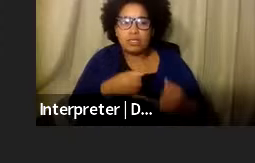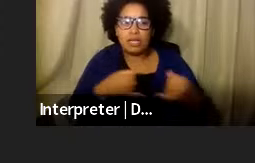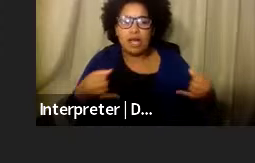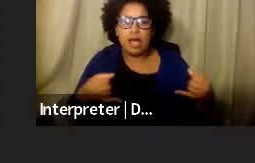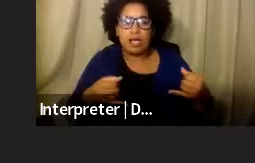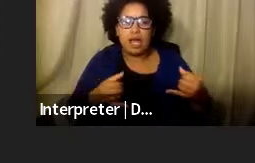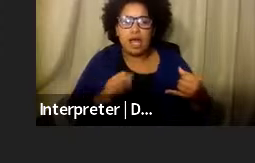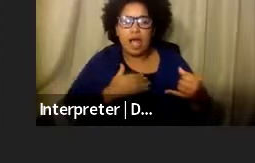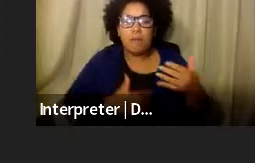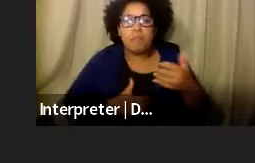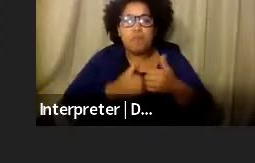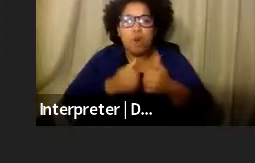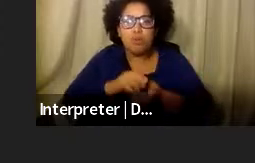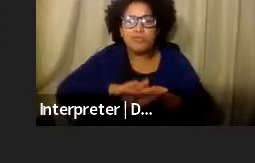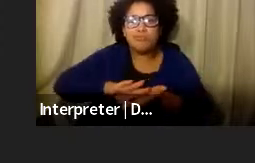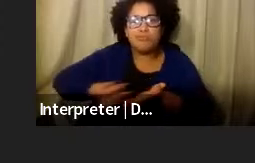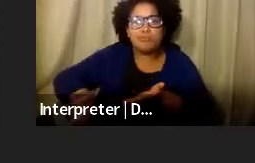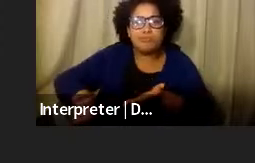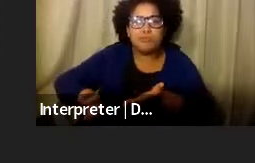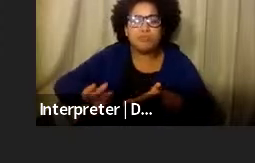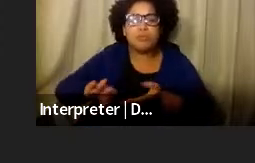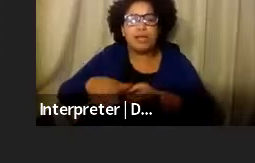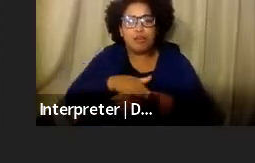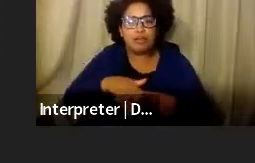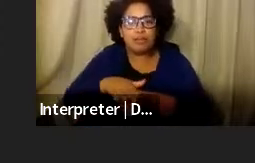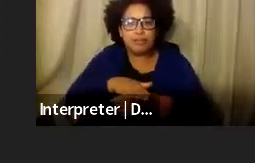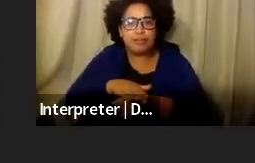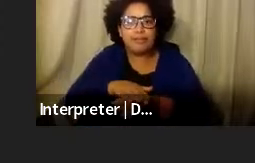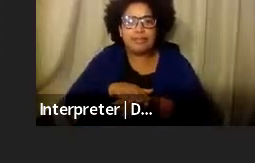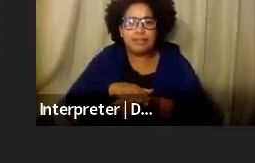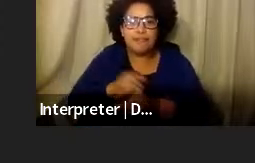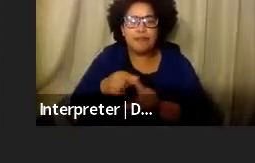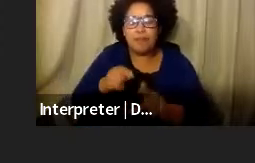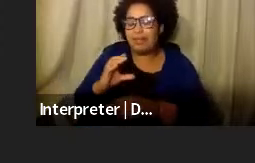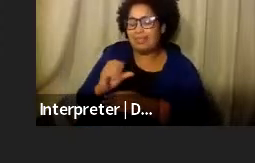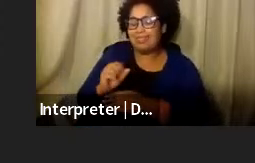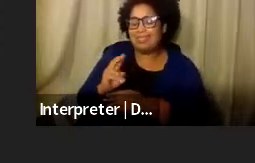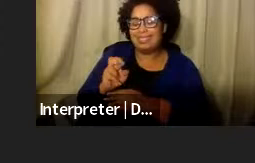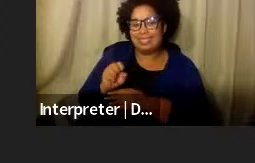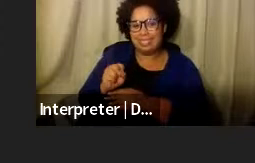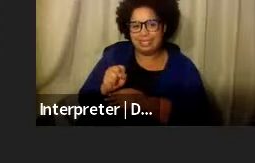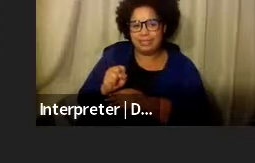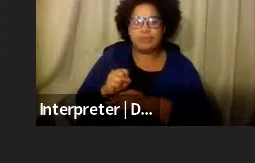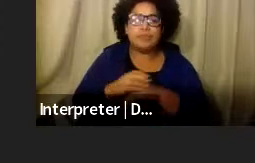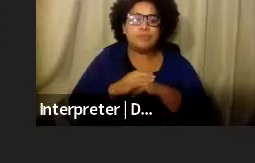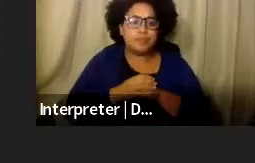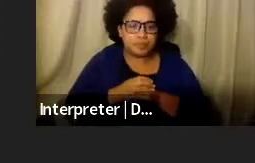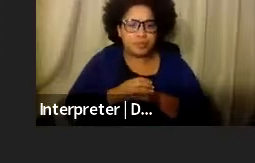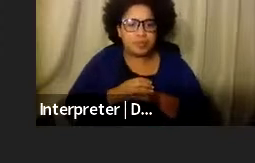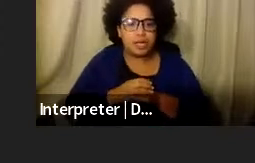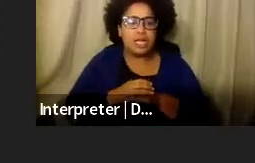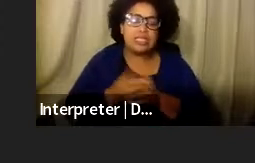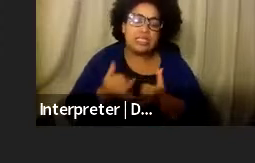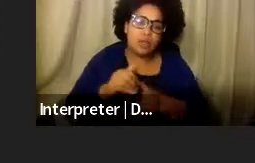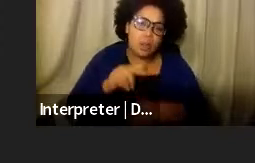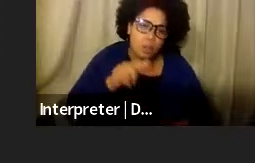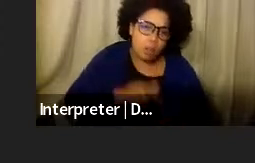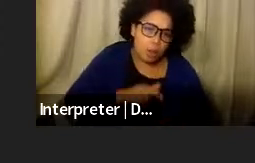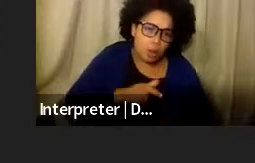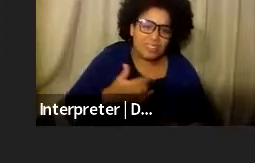most disadvantaged census tracts. So still fairly low, but going